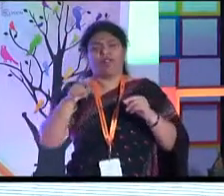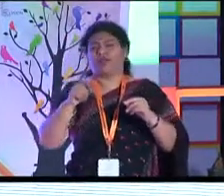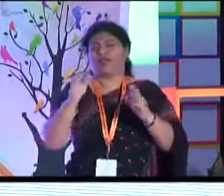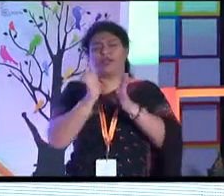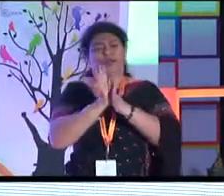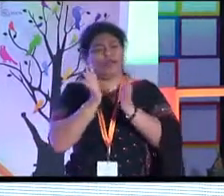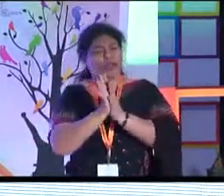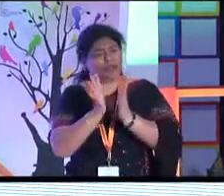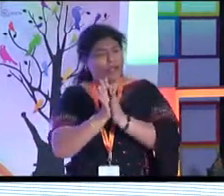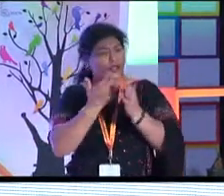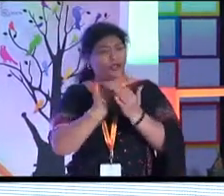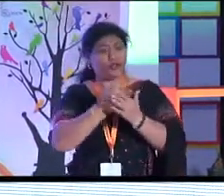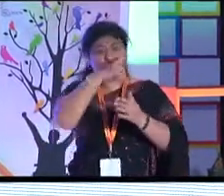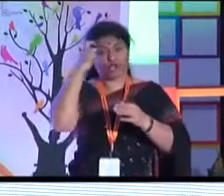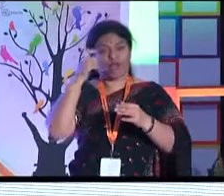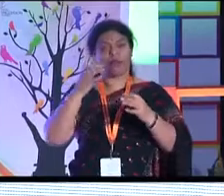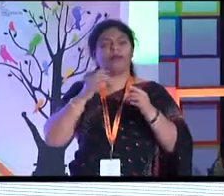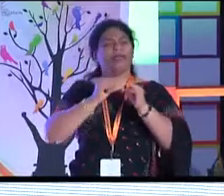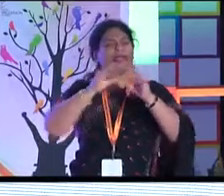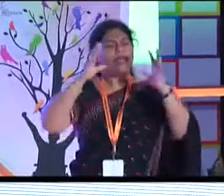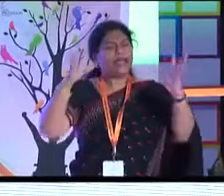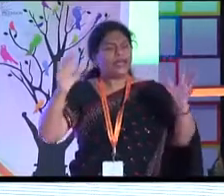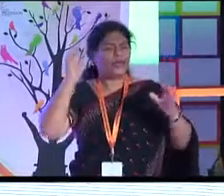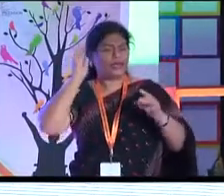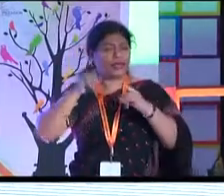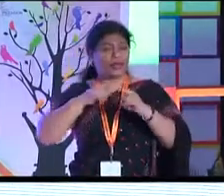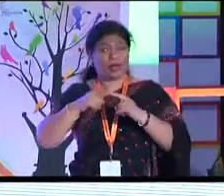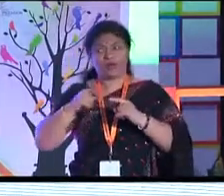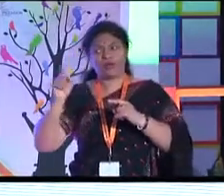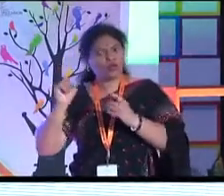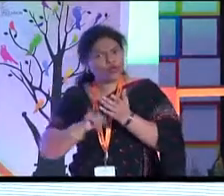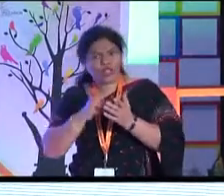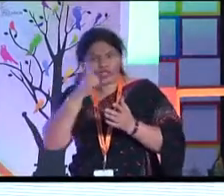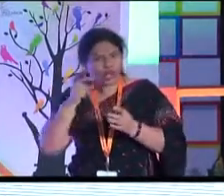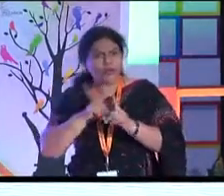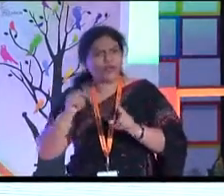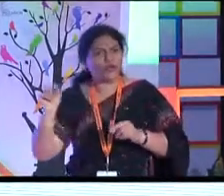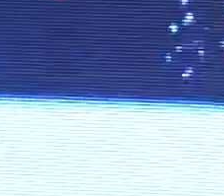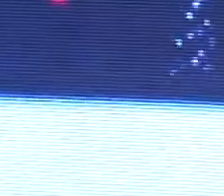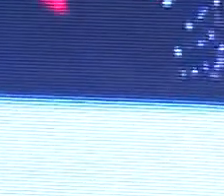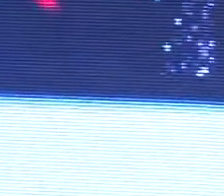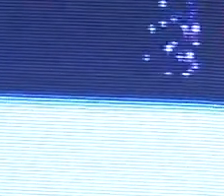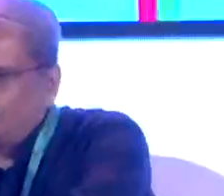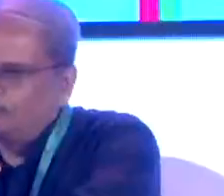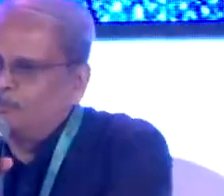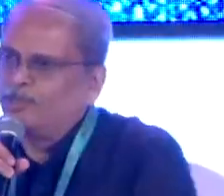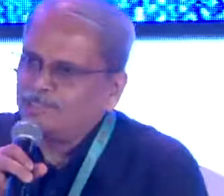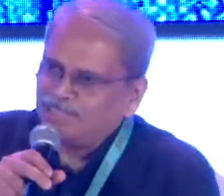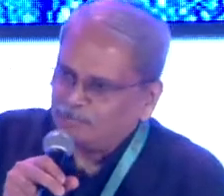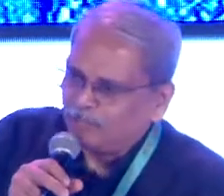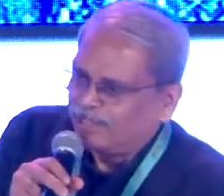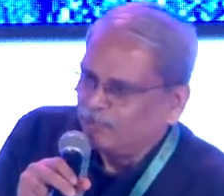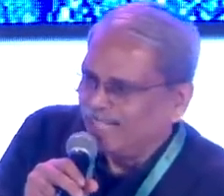So it'll be great to hear from you on what is that you're doing in that area. Thank you. So thank you. And thank you,